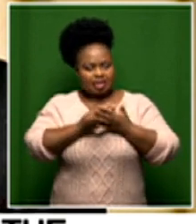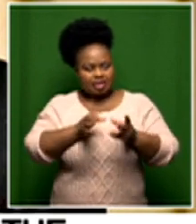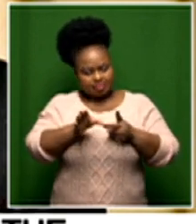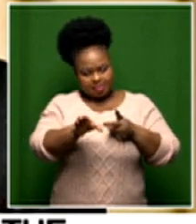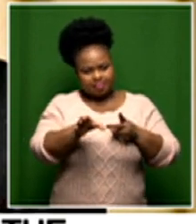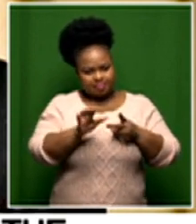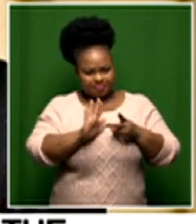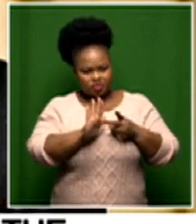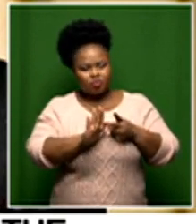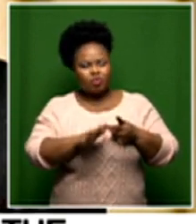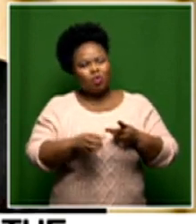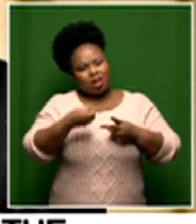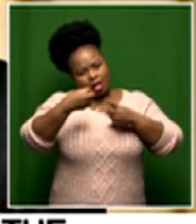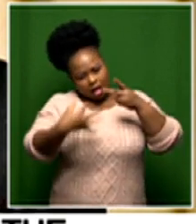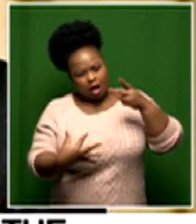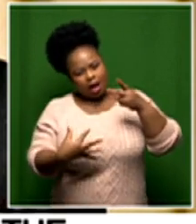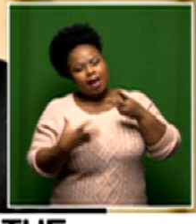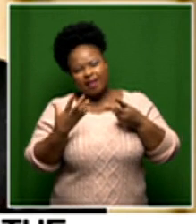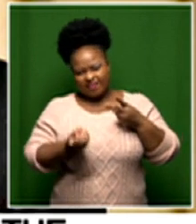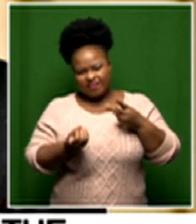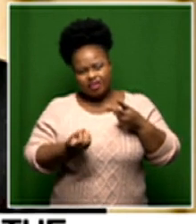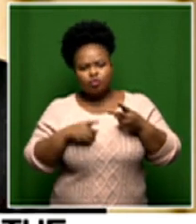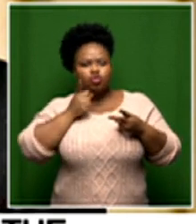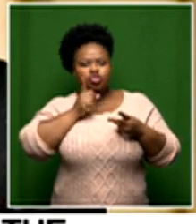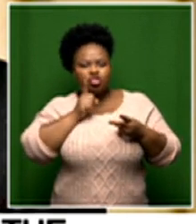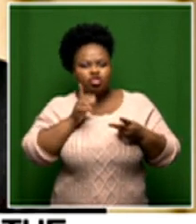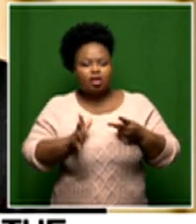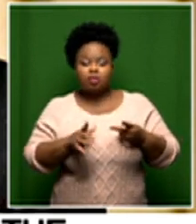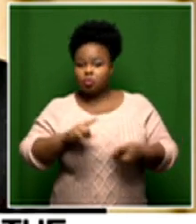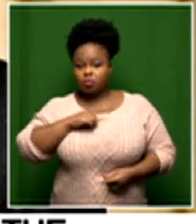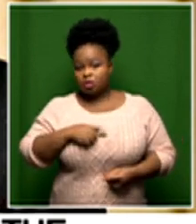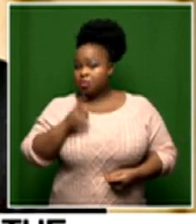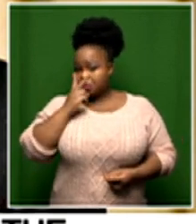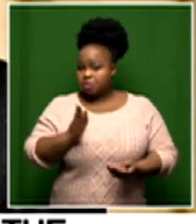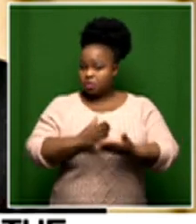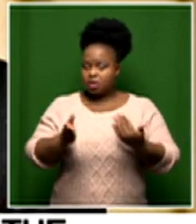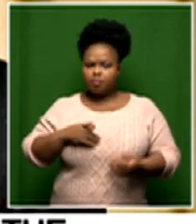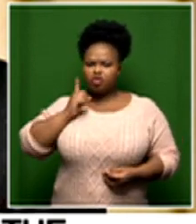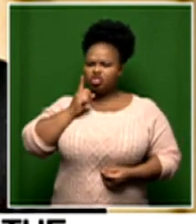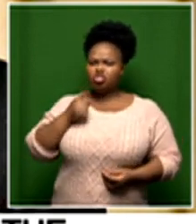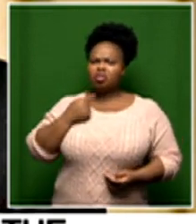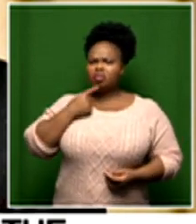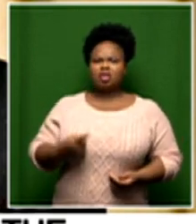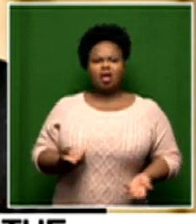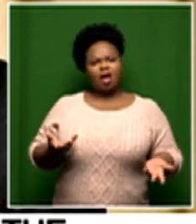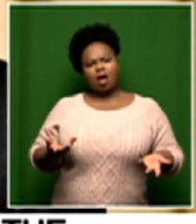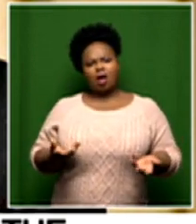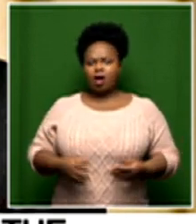category. So it's a whole list of them. We teachers, I've seen that some of the teachers were saying